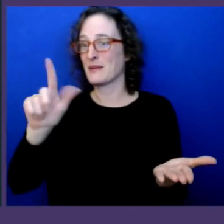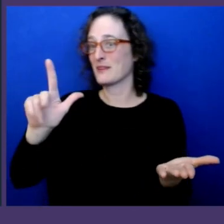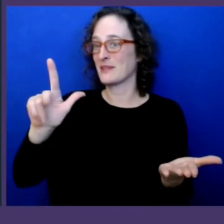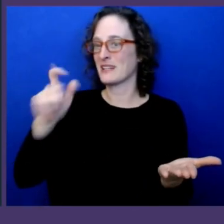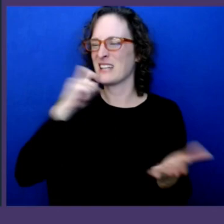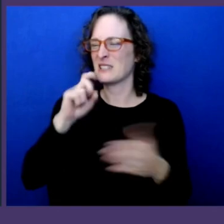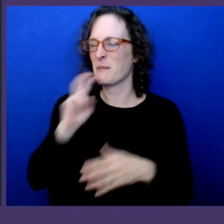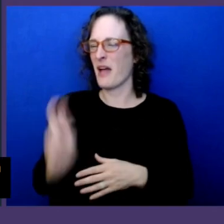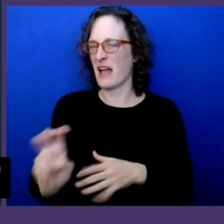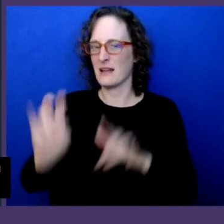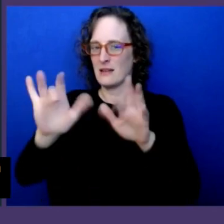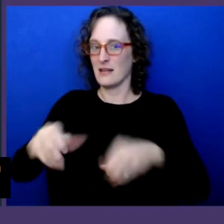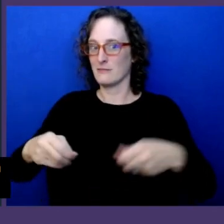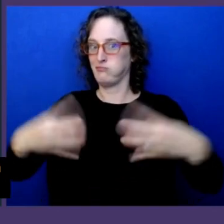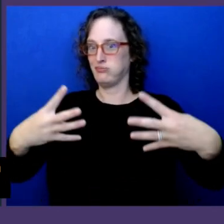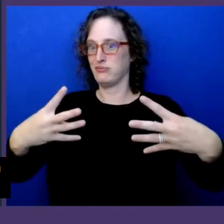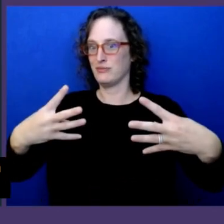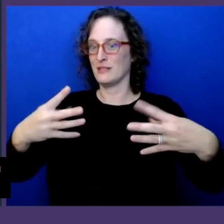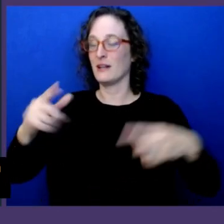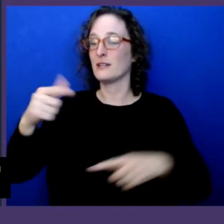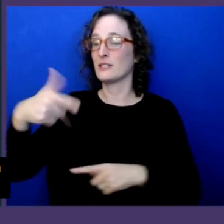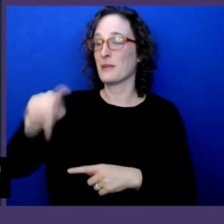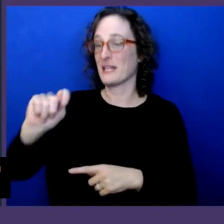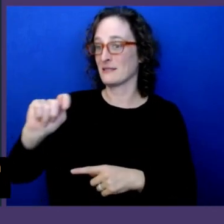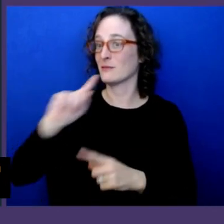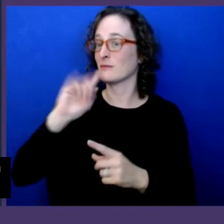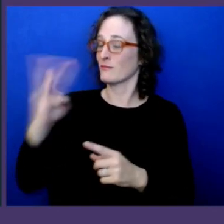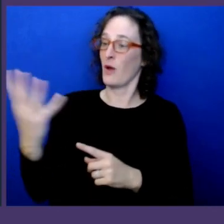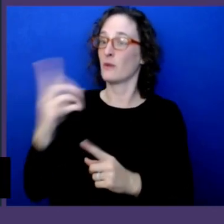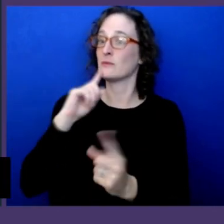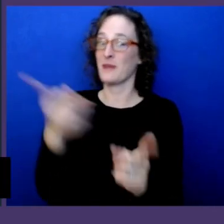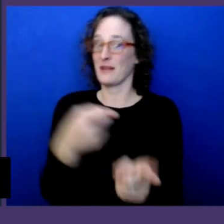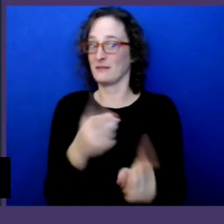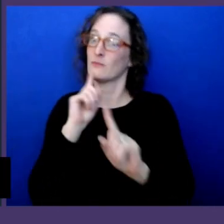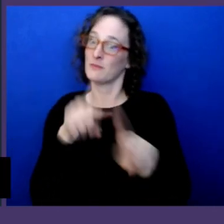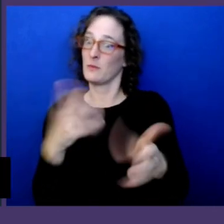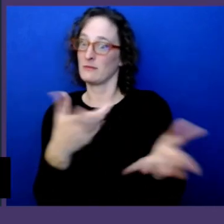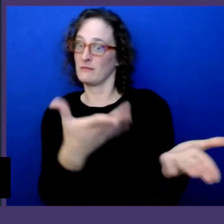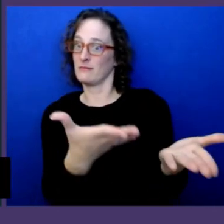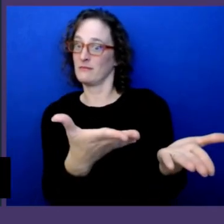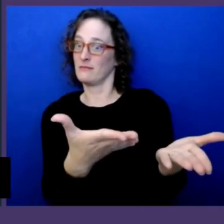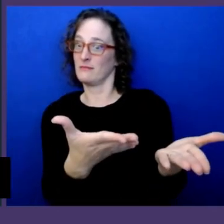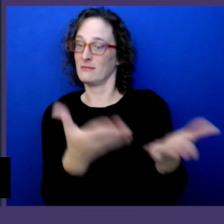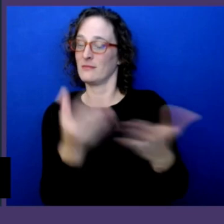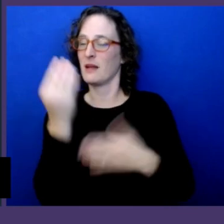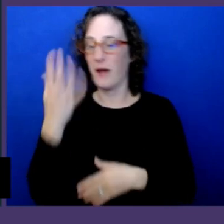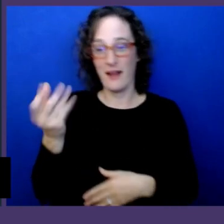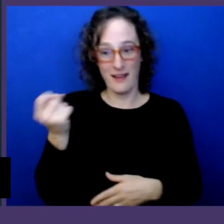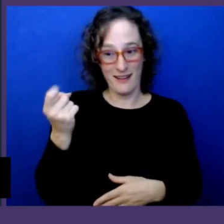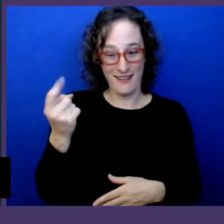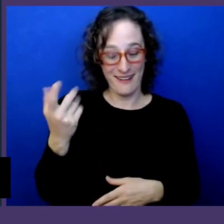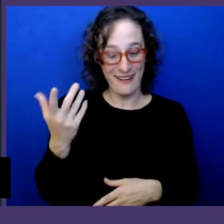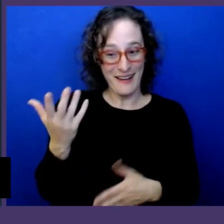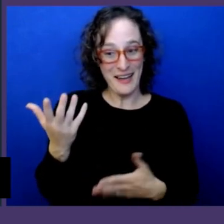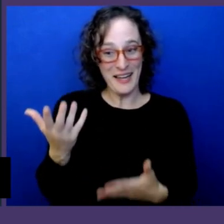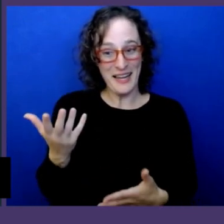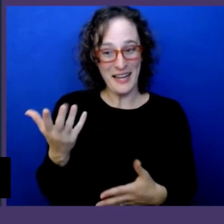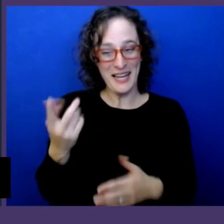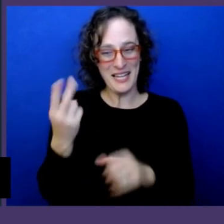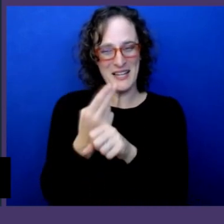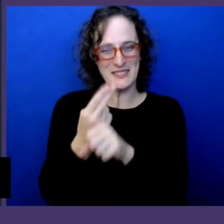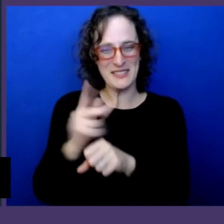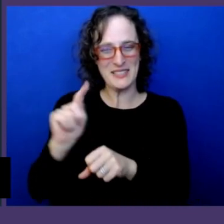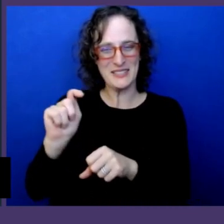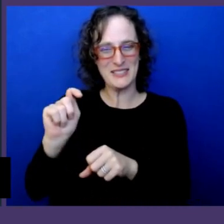GPT-4 said the following. And by the way, I did not know that they used this trick in the keynote, so I thought I was being clever,